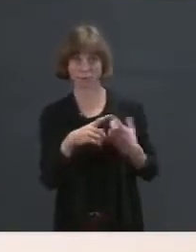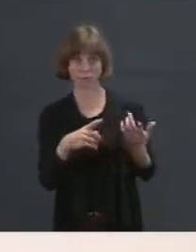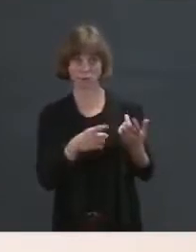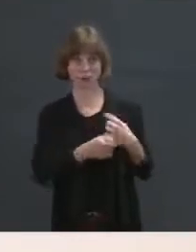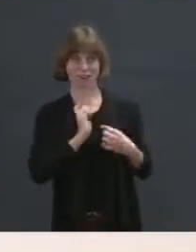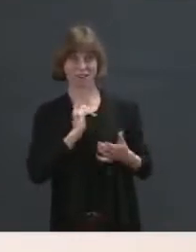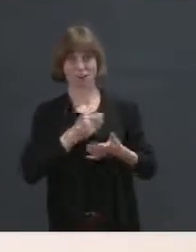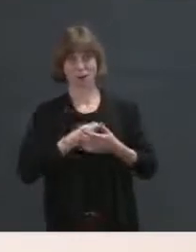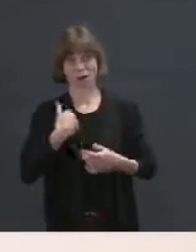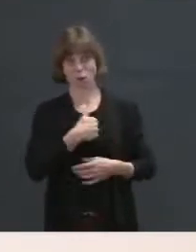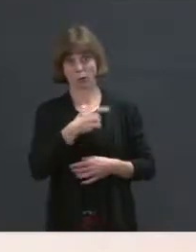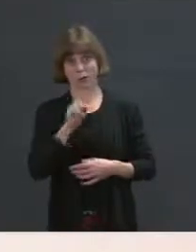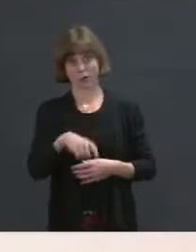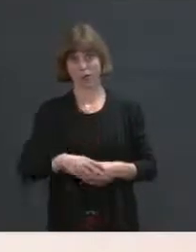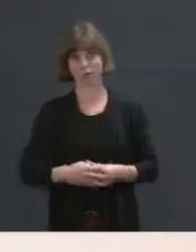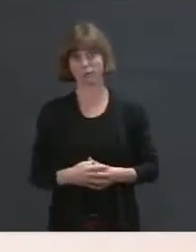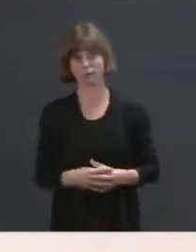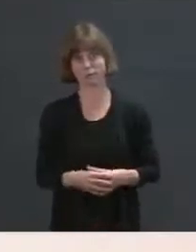And